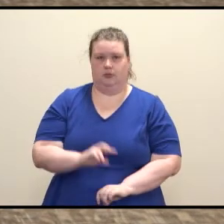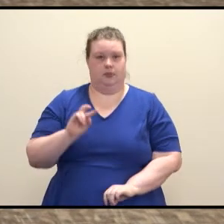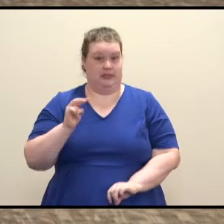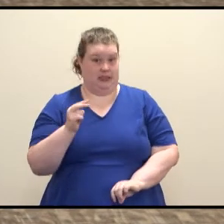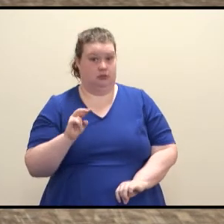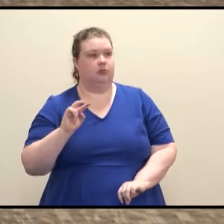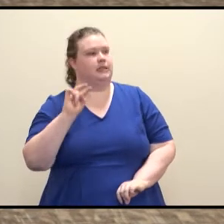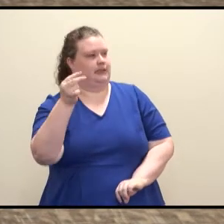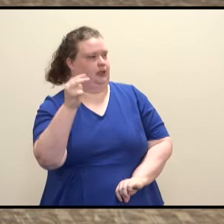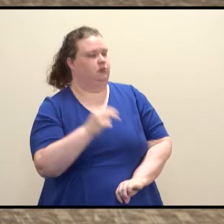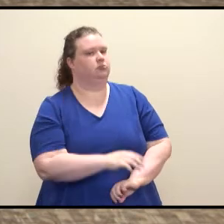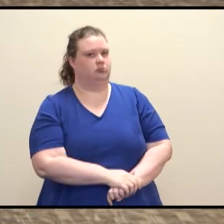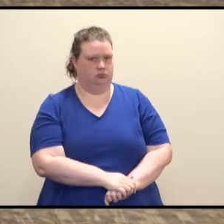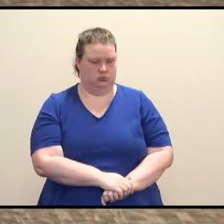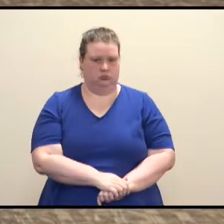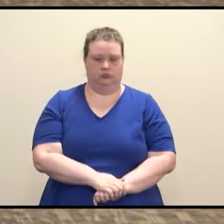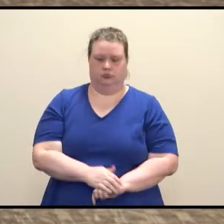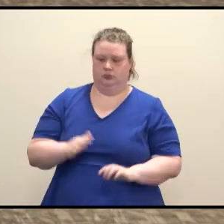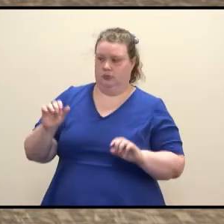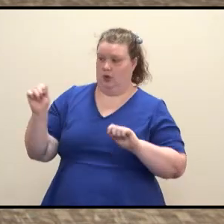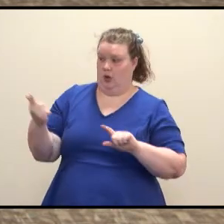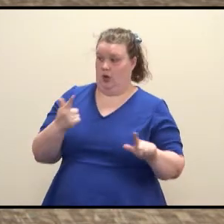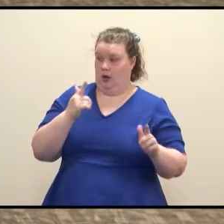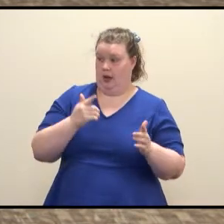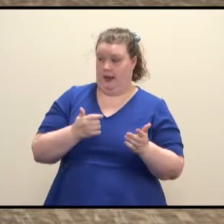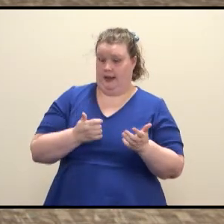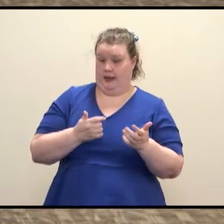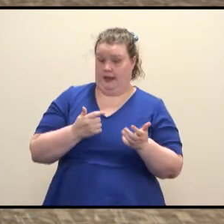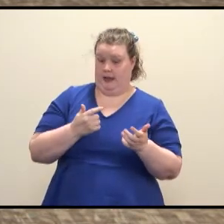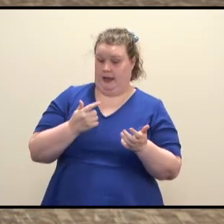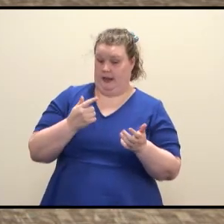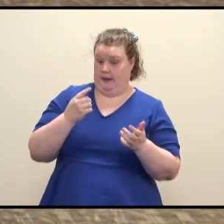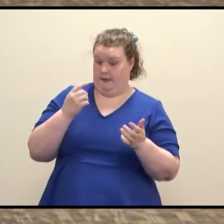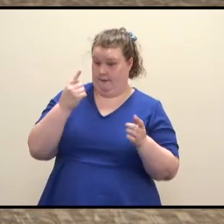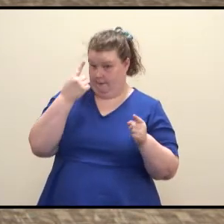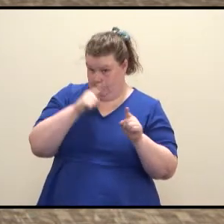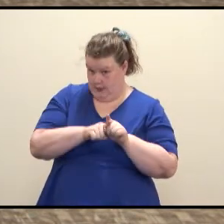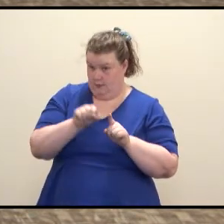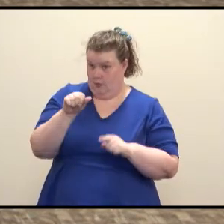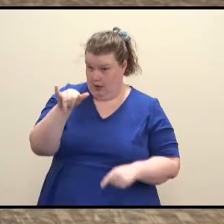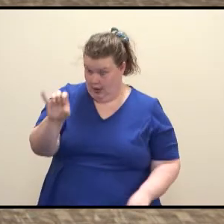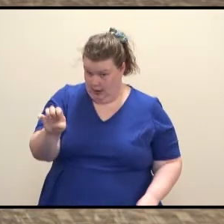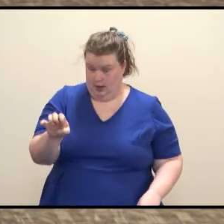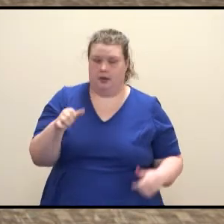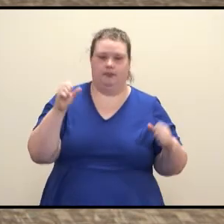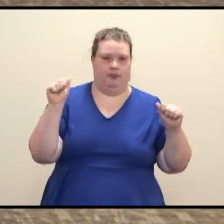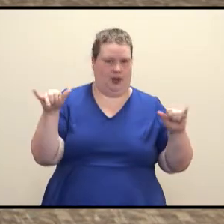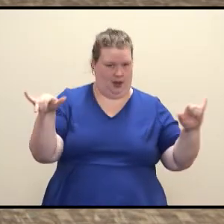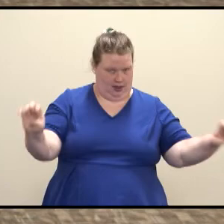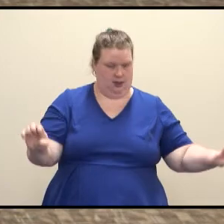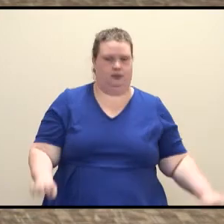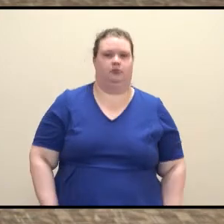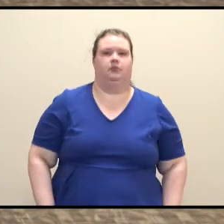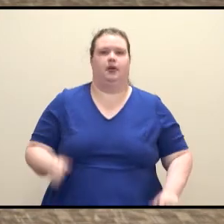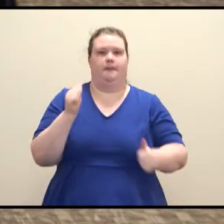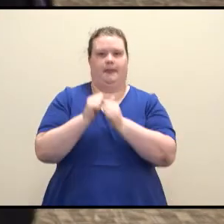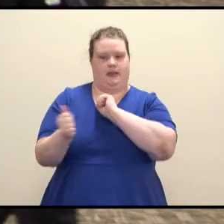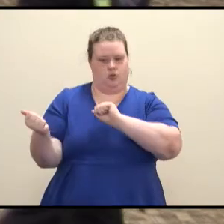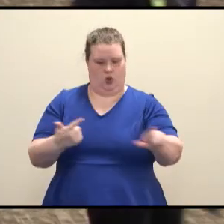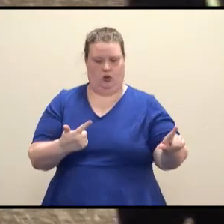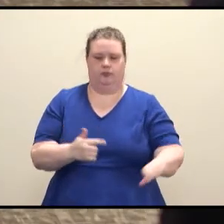second? Second. Great. All in favor, say aye. Aye. And